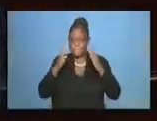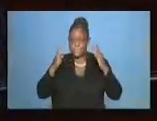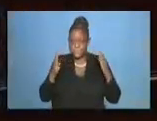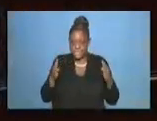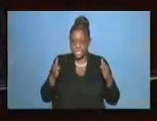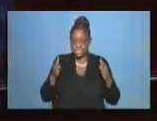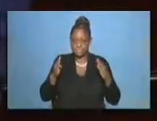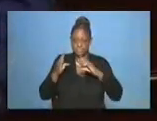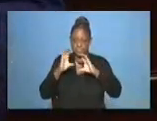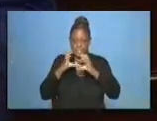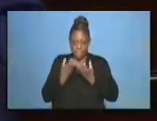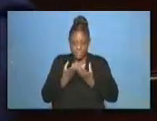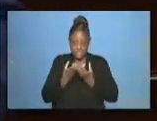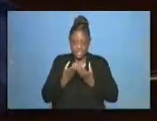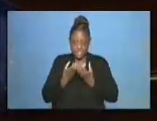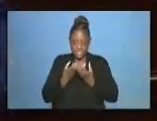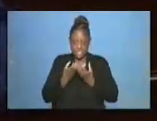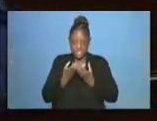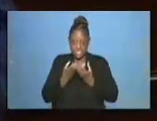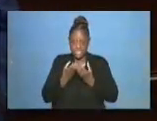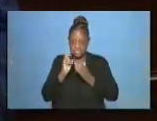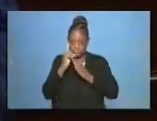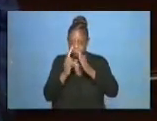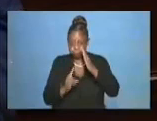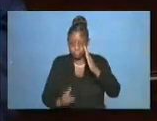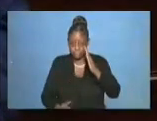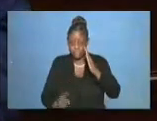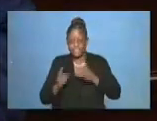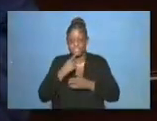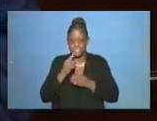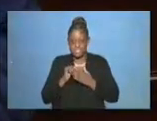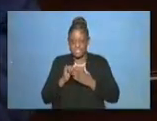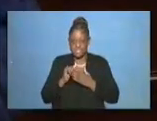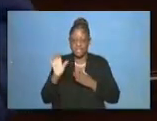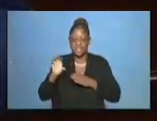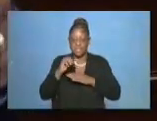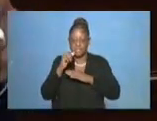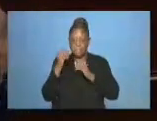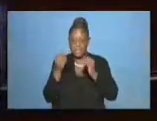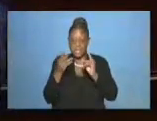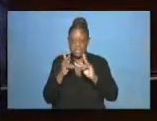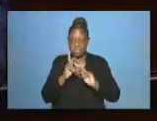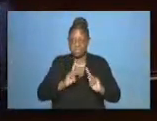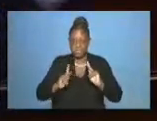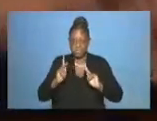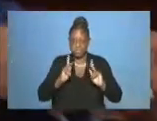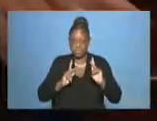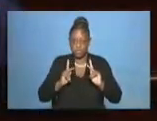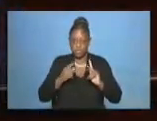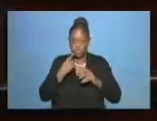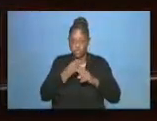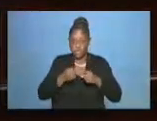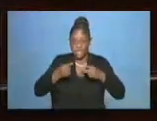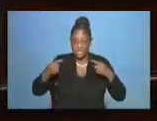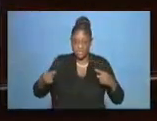the Bahamas, that vacuum will be filled by others, many of whom are enemies